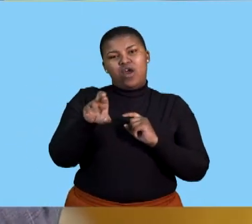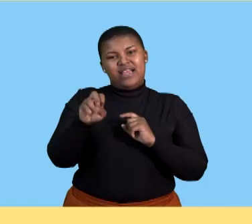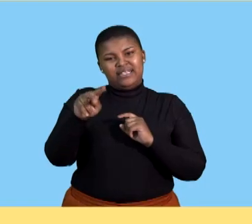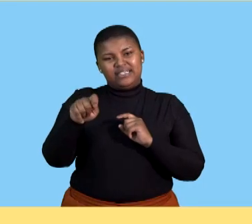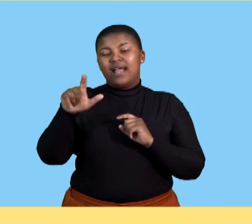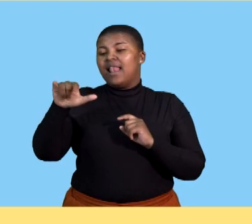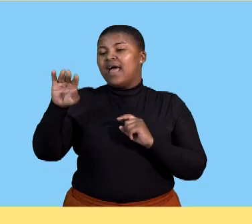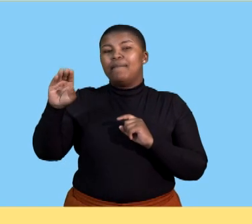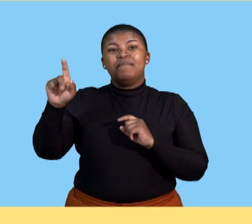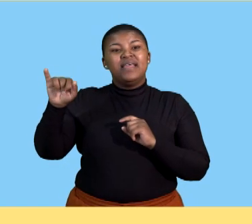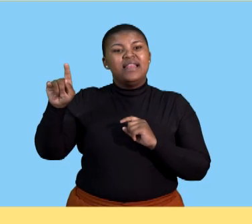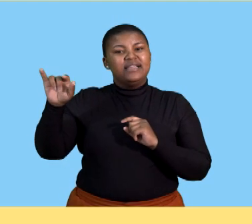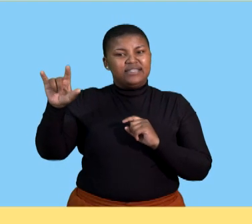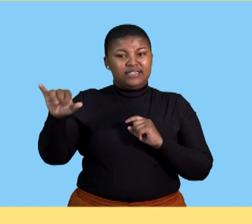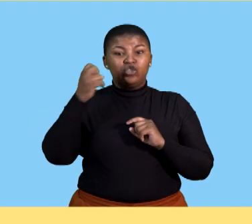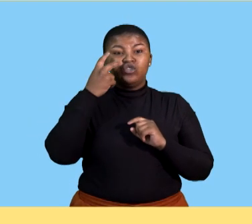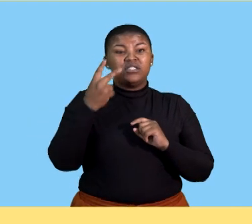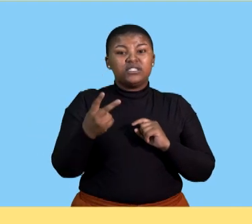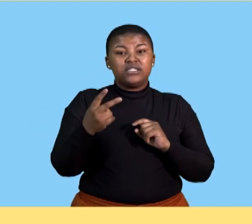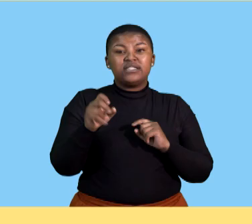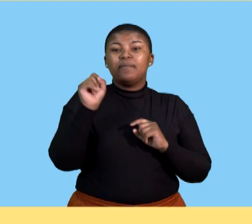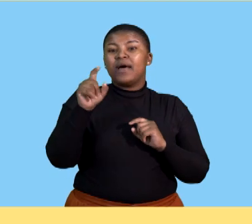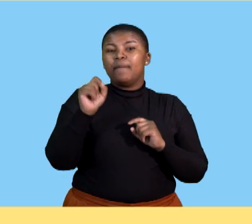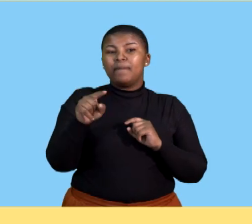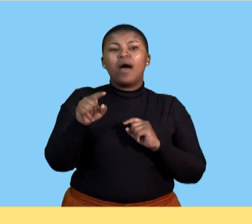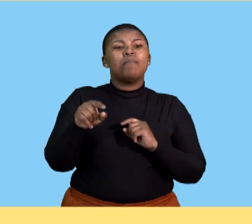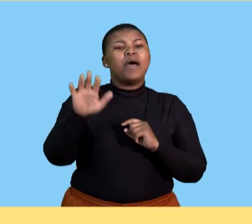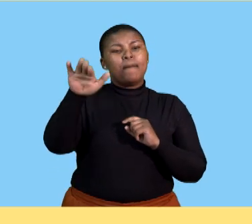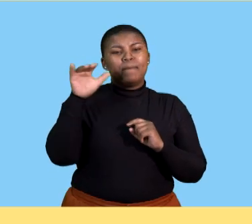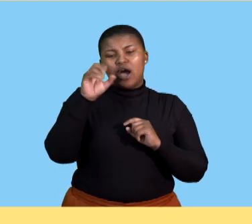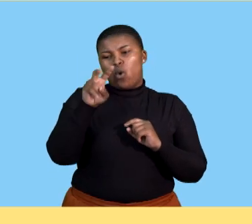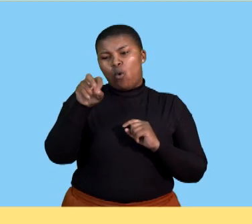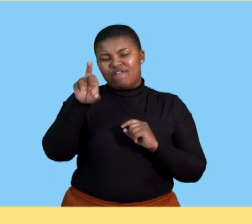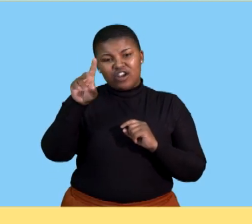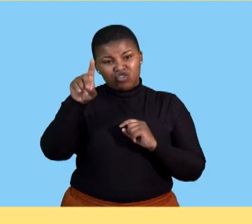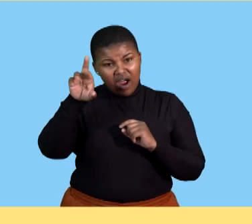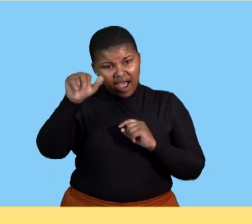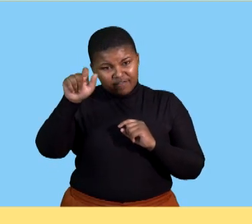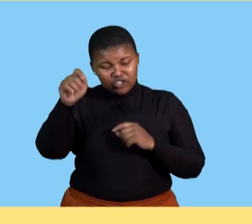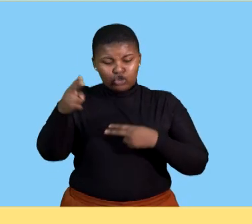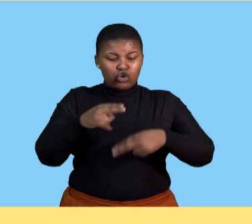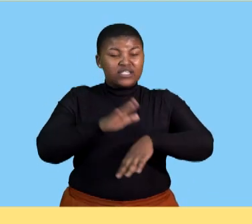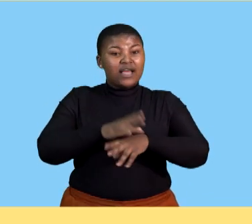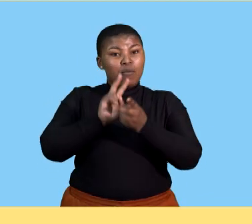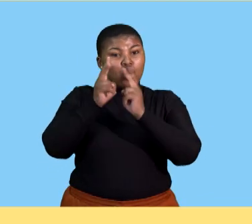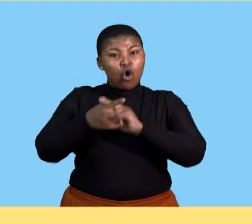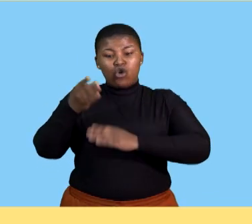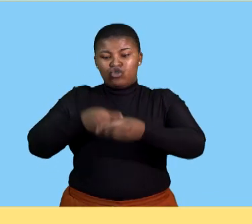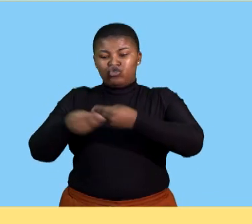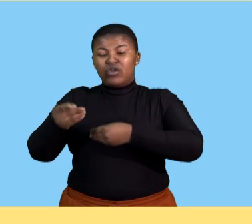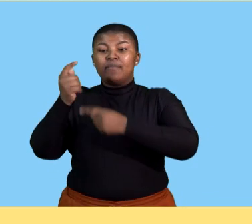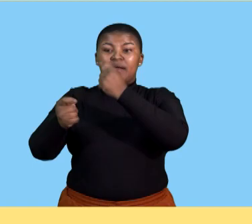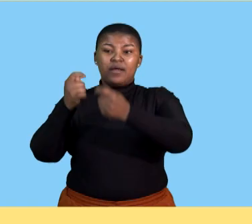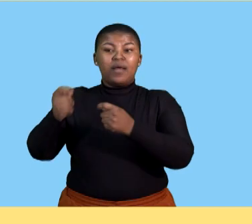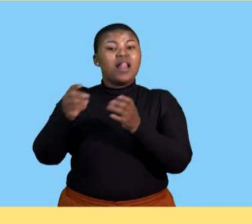there, I have my trade and other payables, note 8, my bank overdraft, as well as my short-term loan. It is